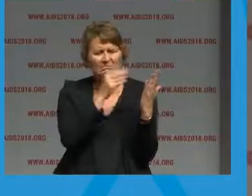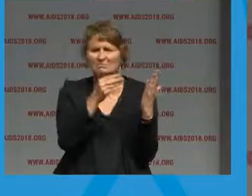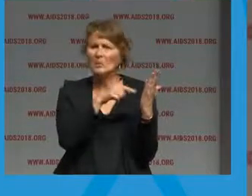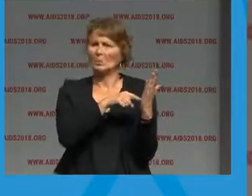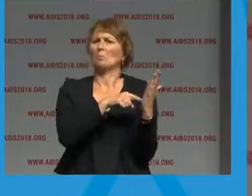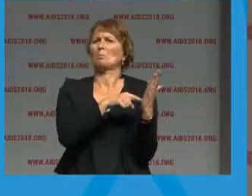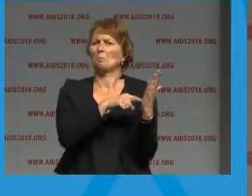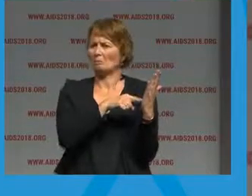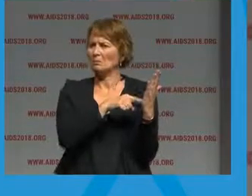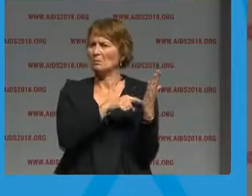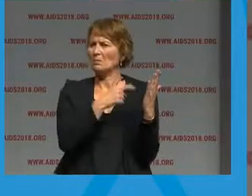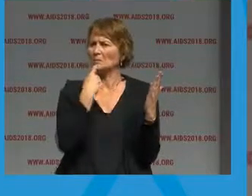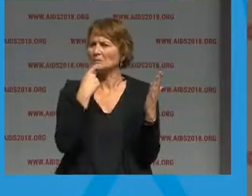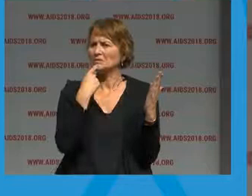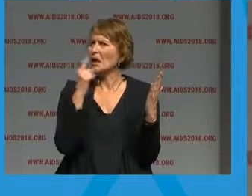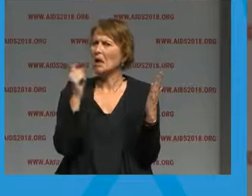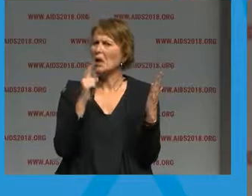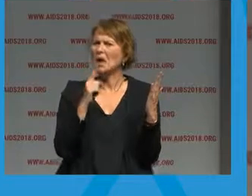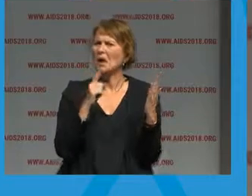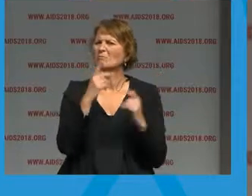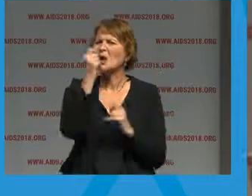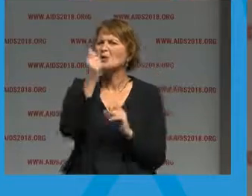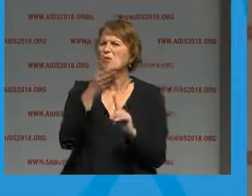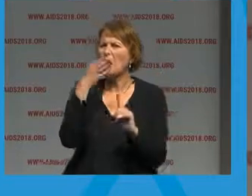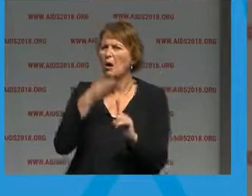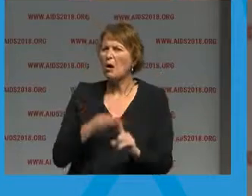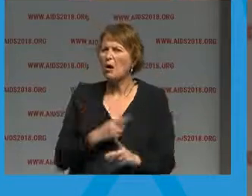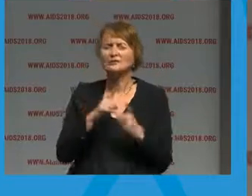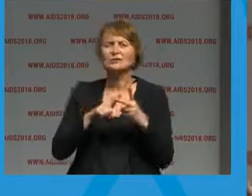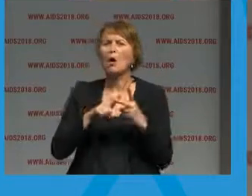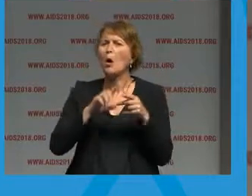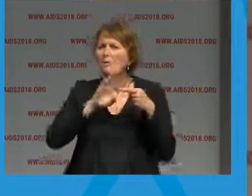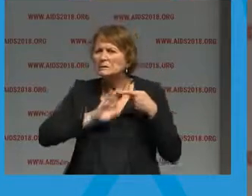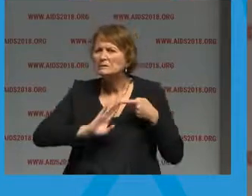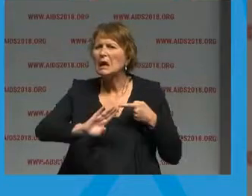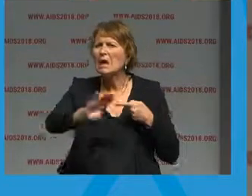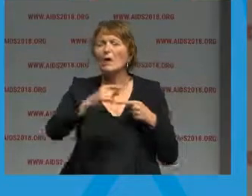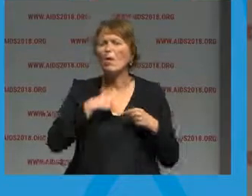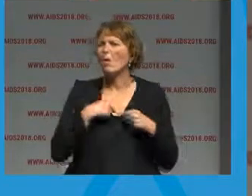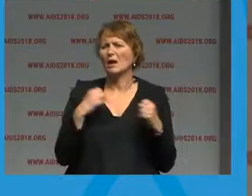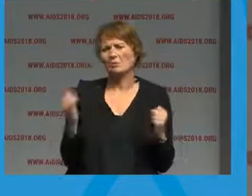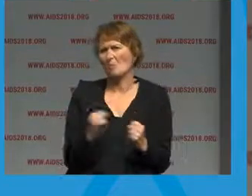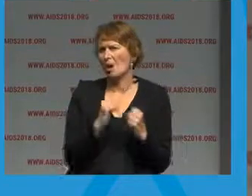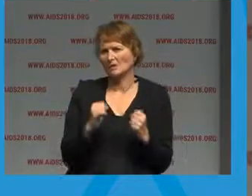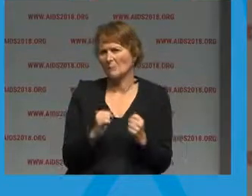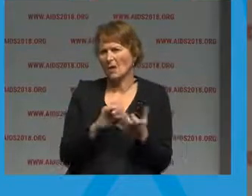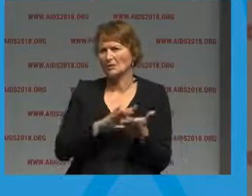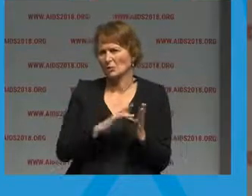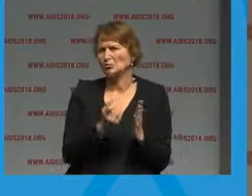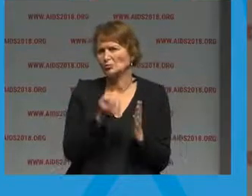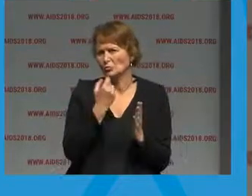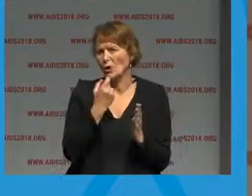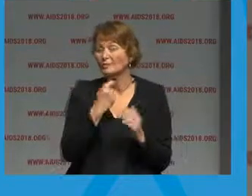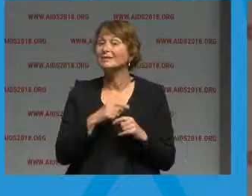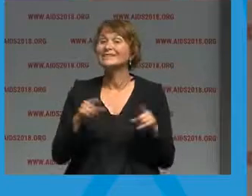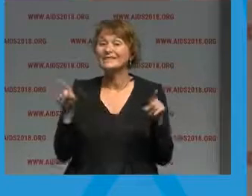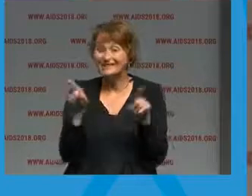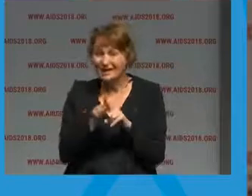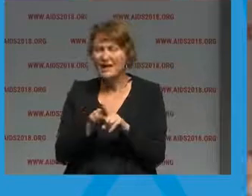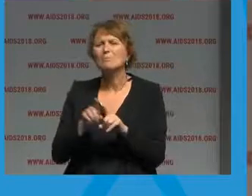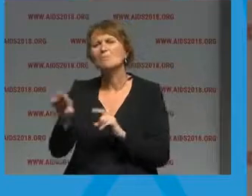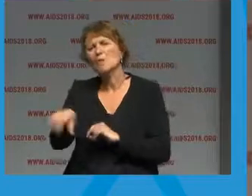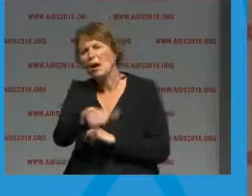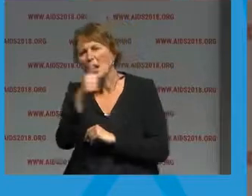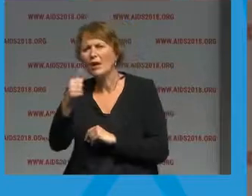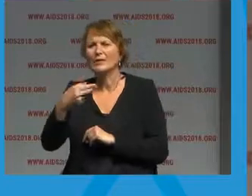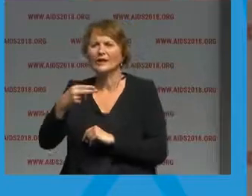asserting that it is not cost-effective, feasible, or sustainable to use that drug. And it would happen later with antiretroviral therapy,